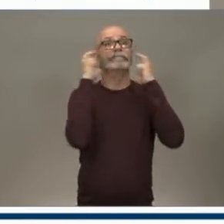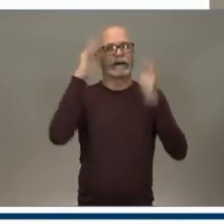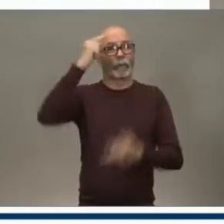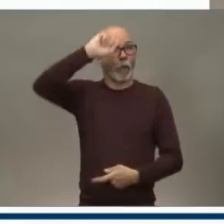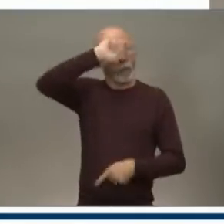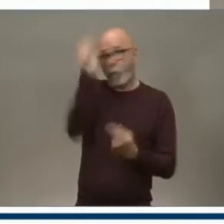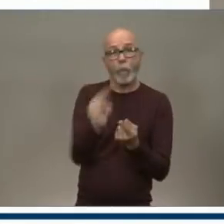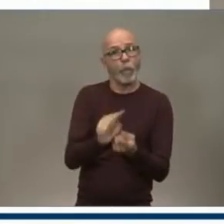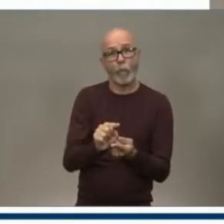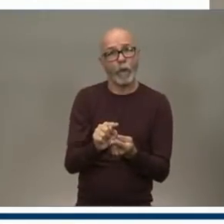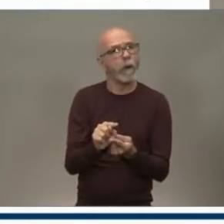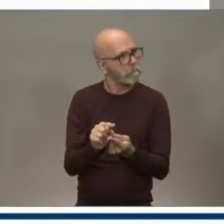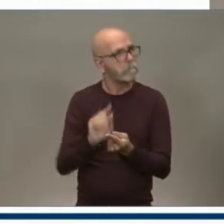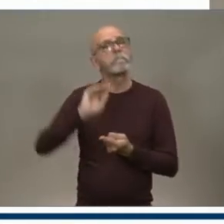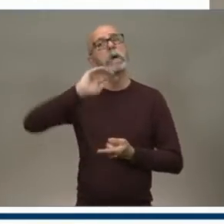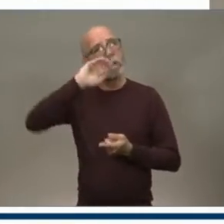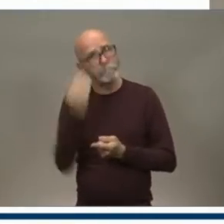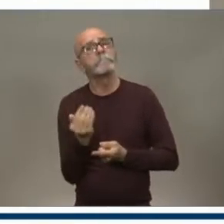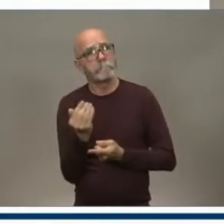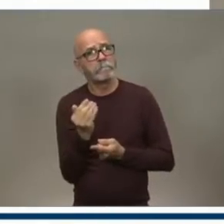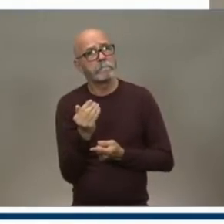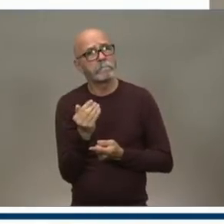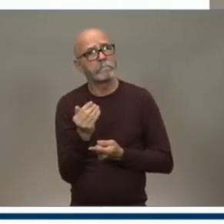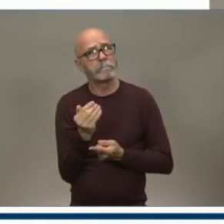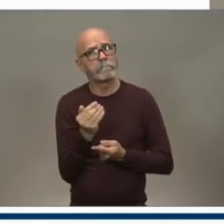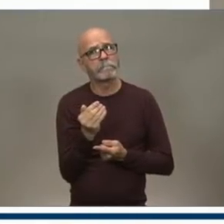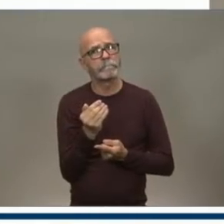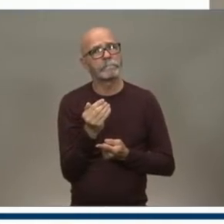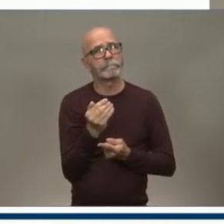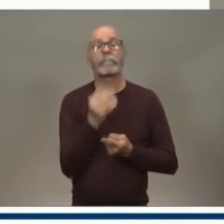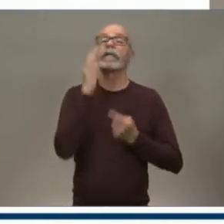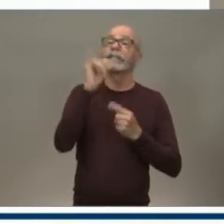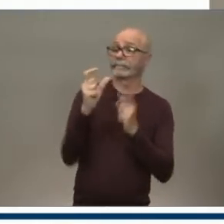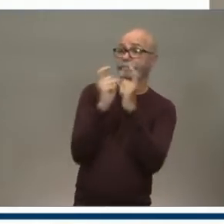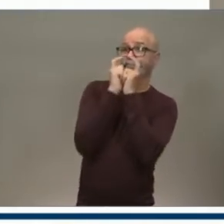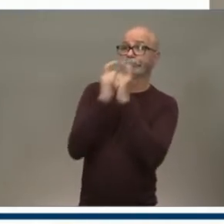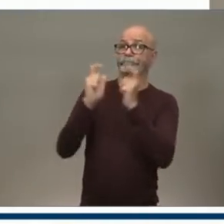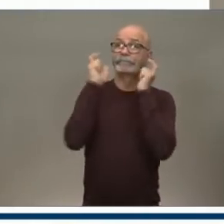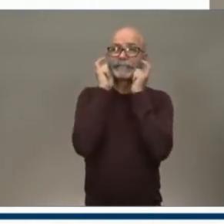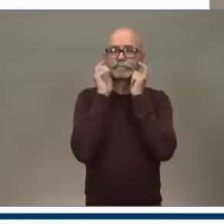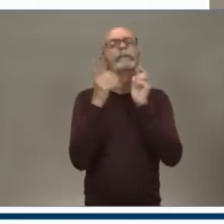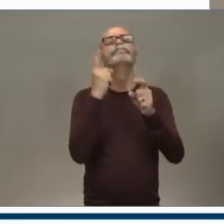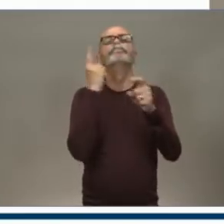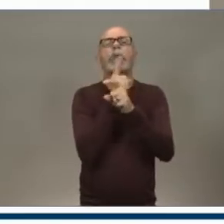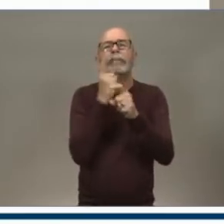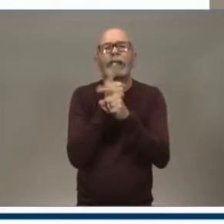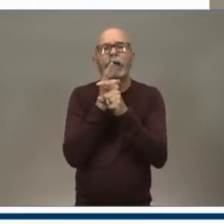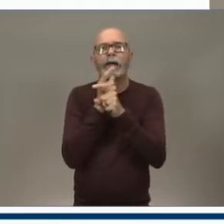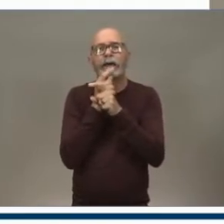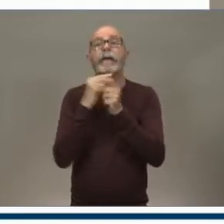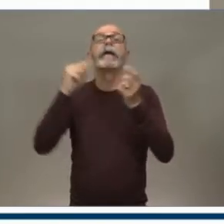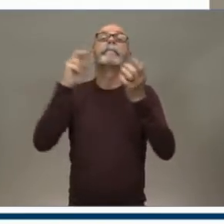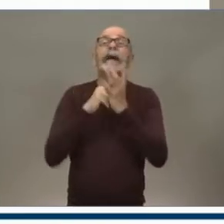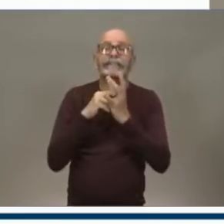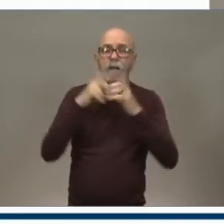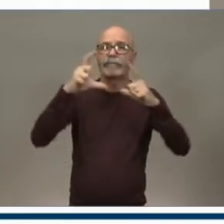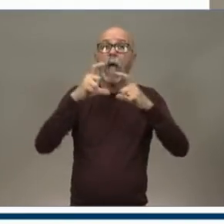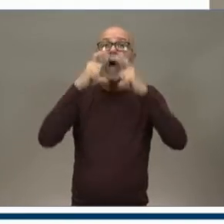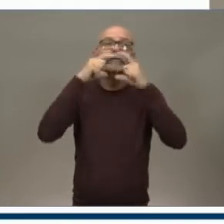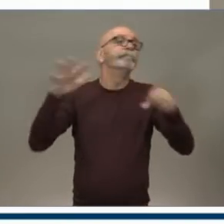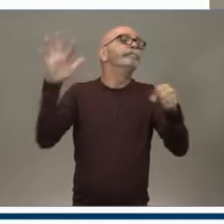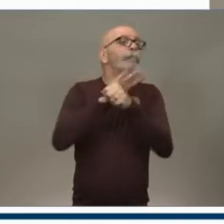mask. Make sure that the mask is effective and you're wearing it properly. That means fully covering your nose and